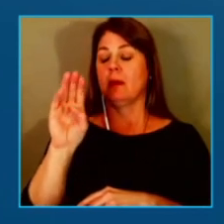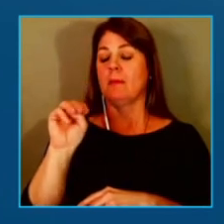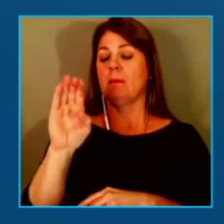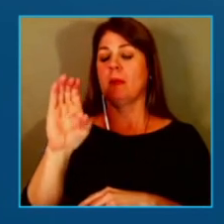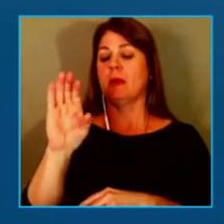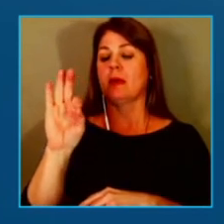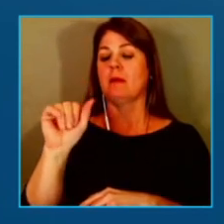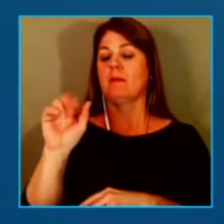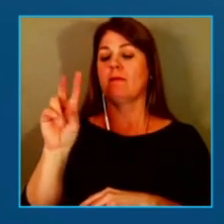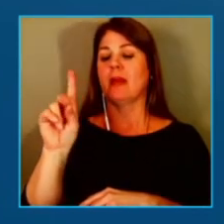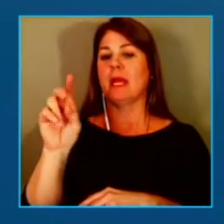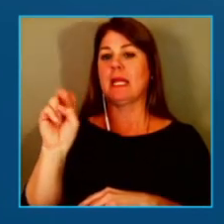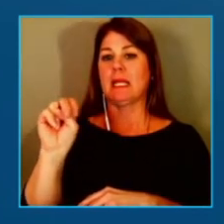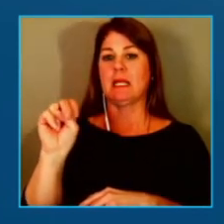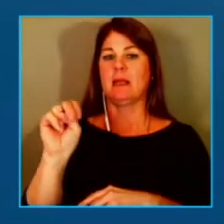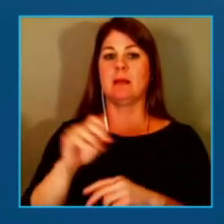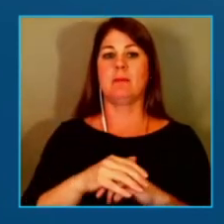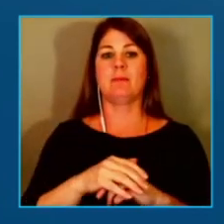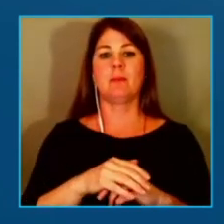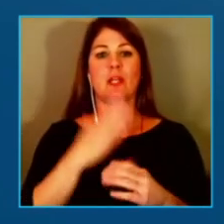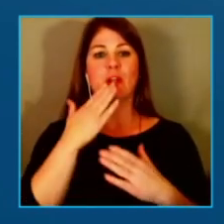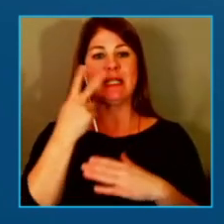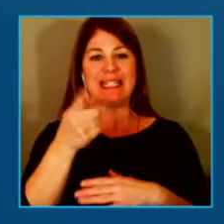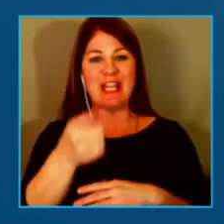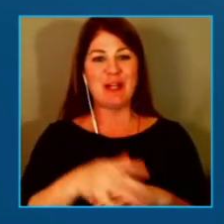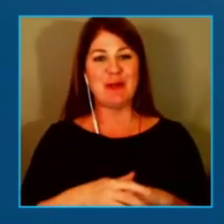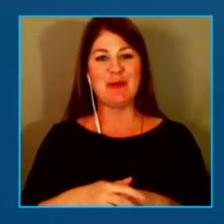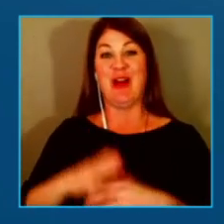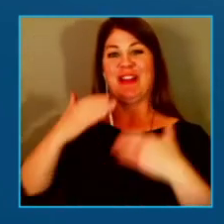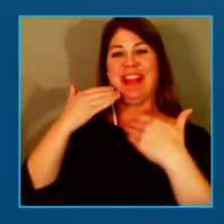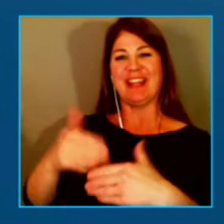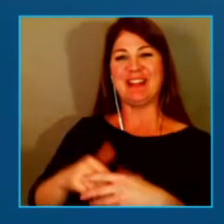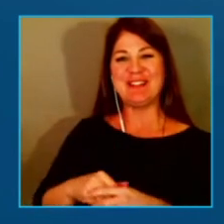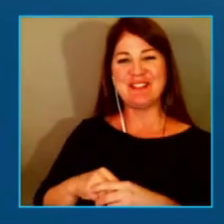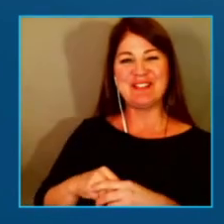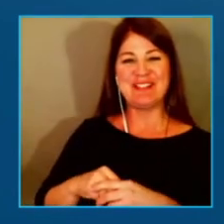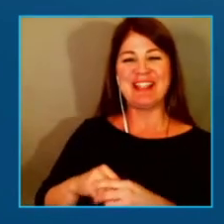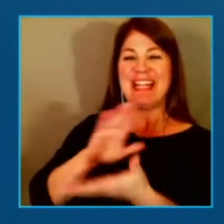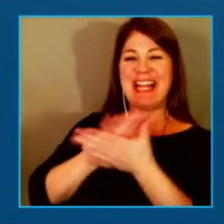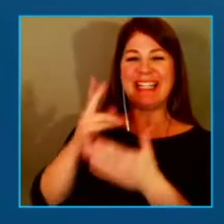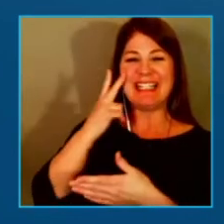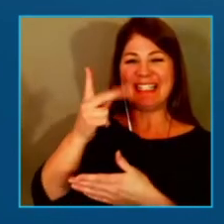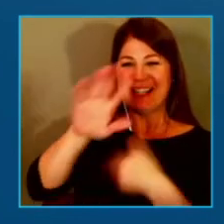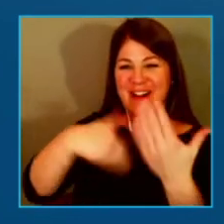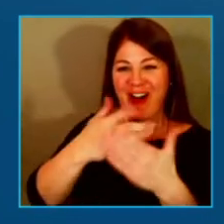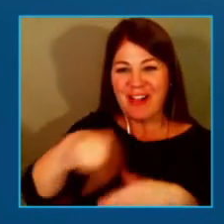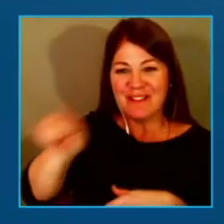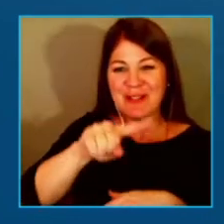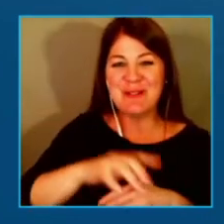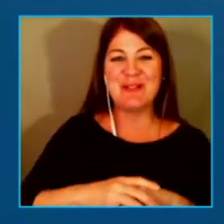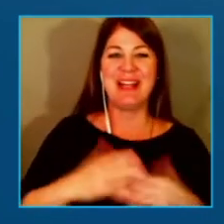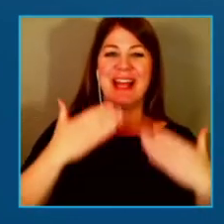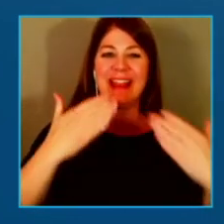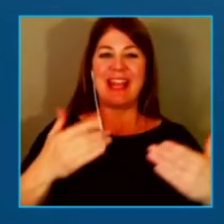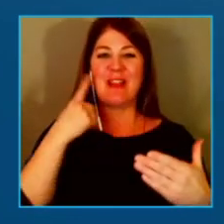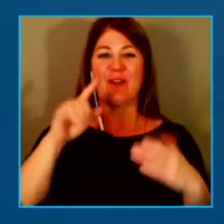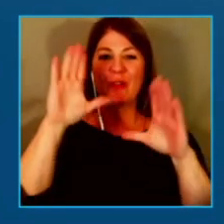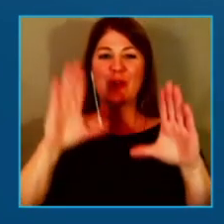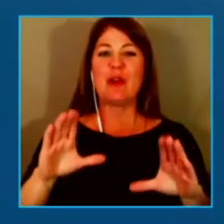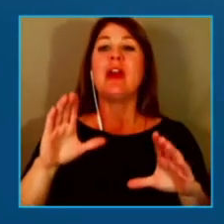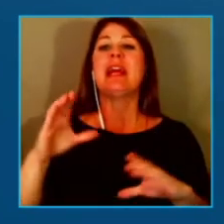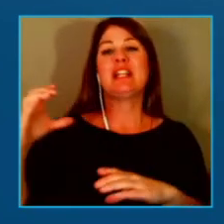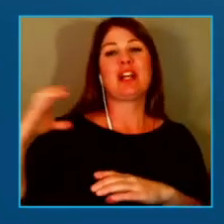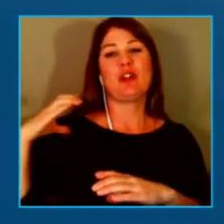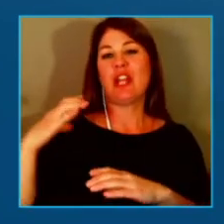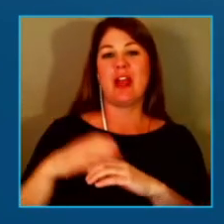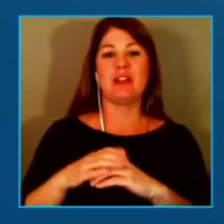Chair Beaufort, good to see you. Welcome. Thank you. Nice to see you all. Thank you to the co-chairs and to the entire